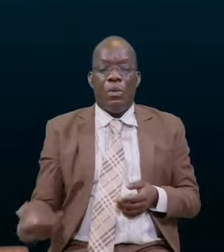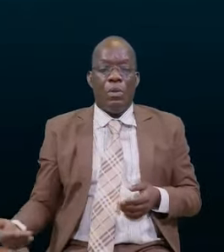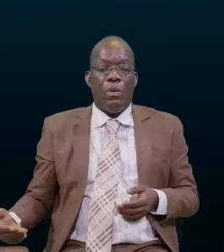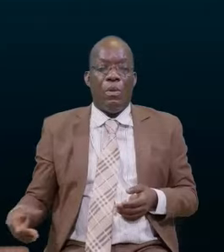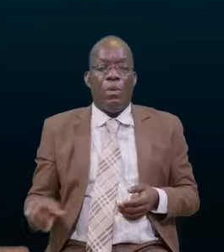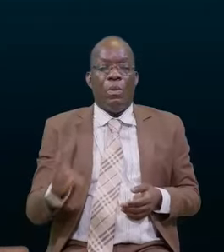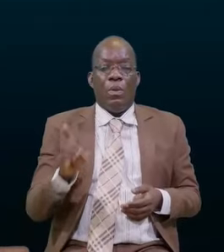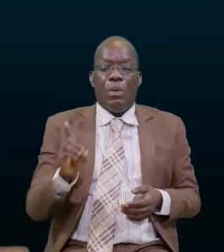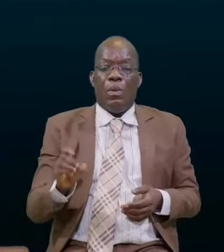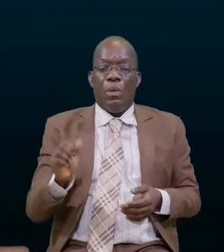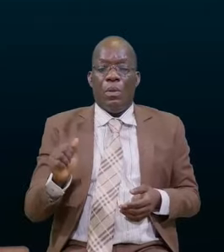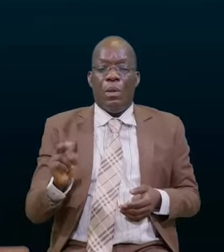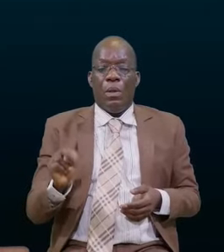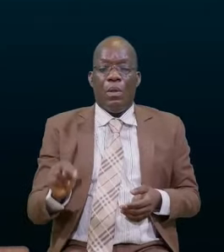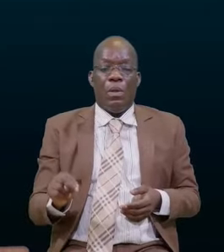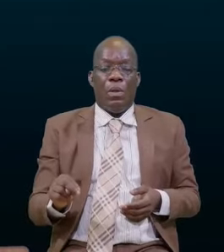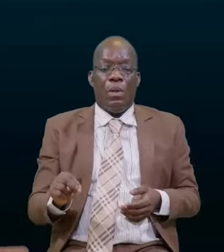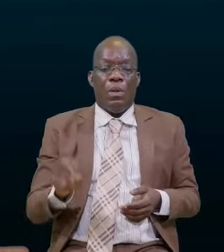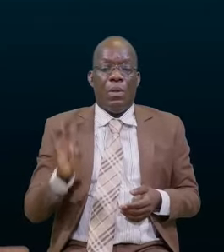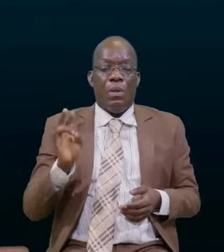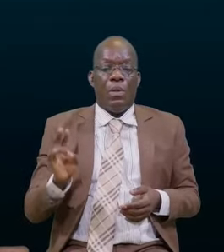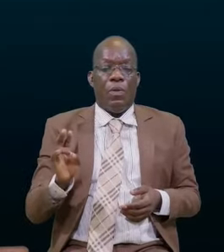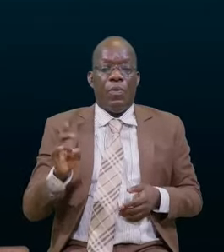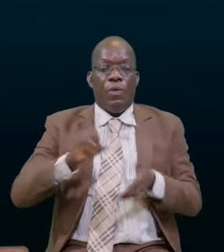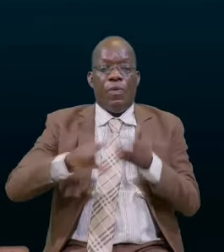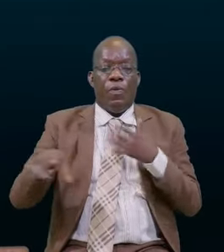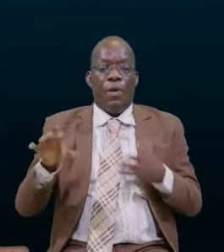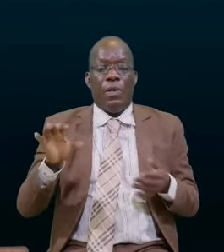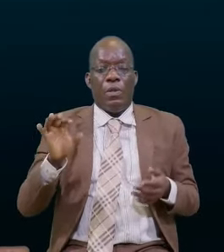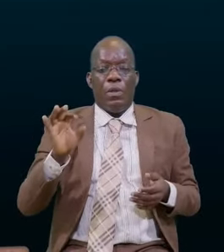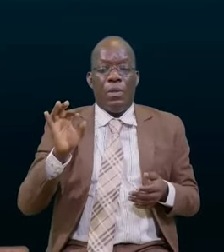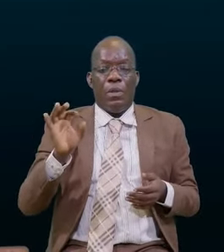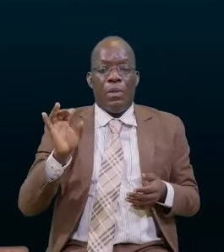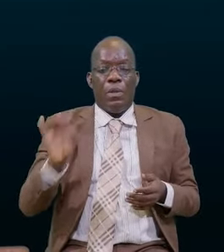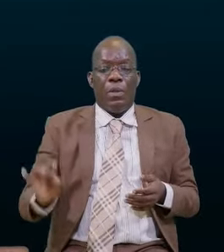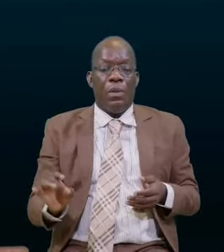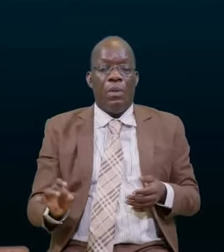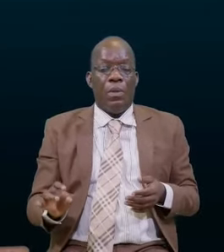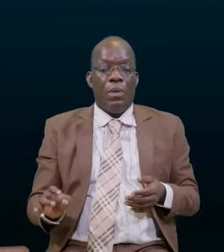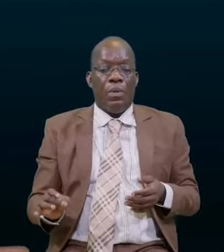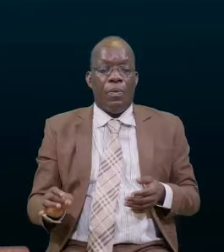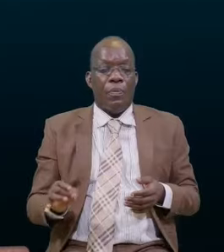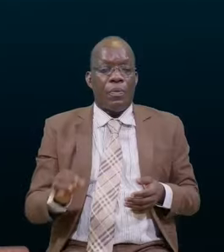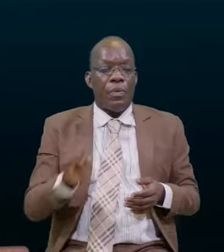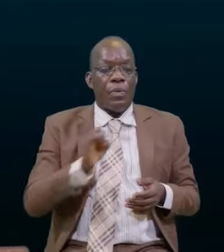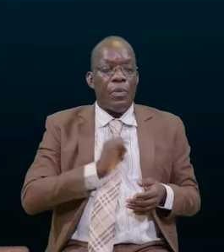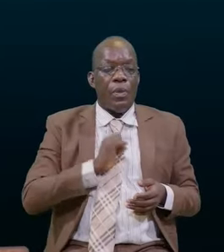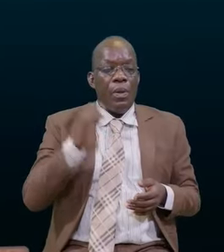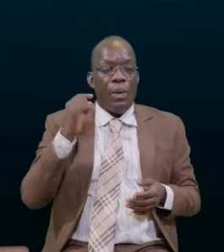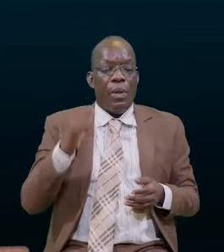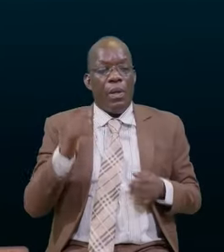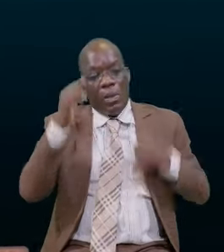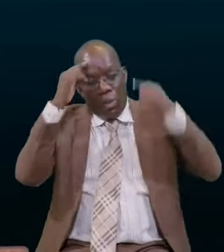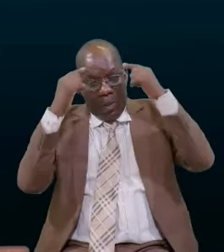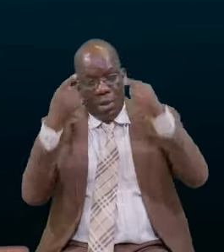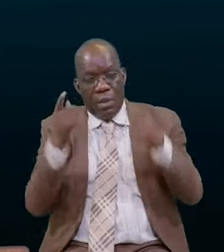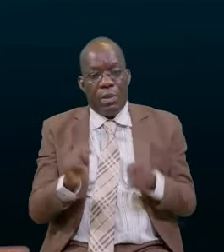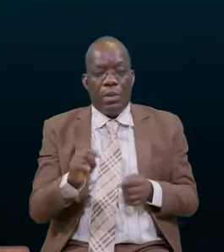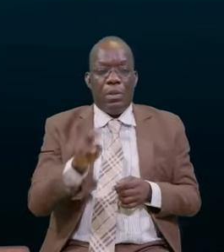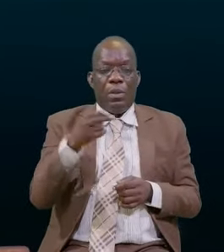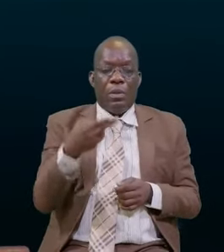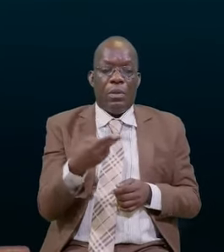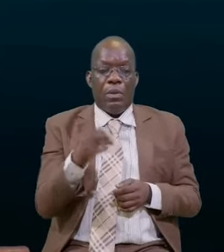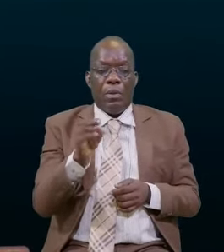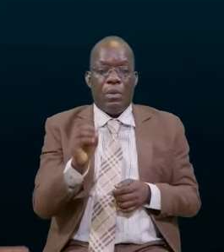7 I read verse 8 say I consider the horns and behold there came up among them among them